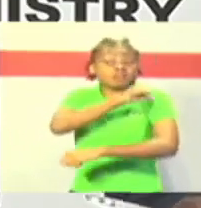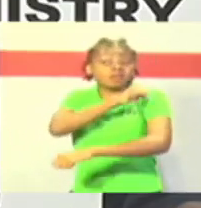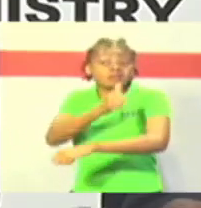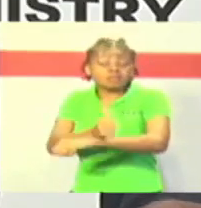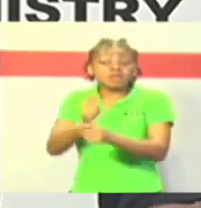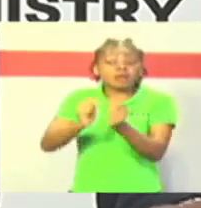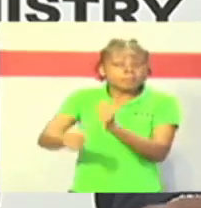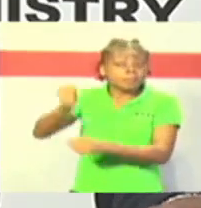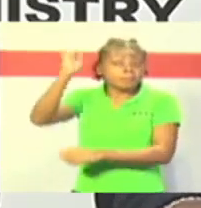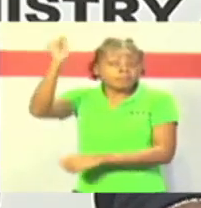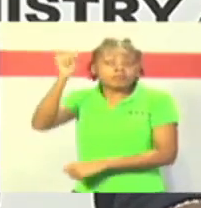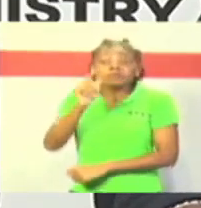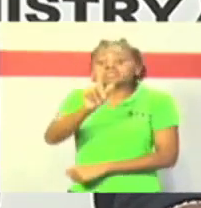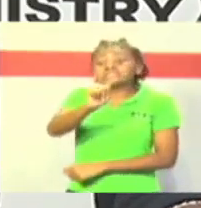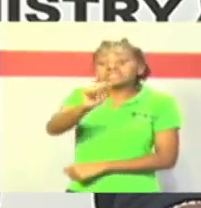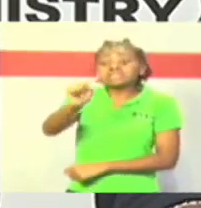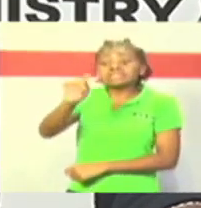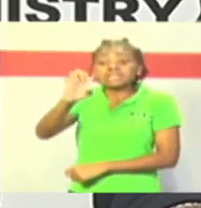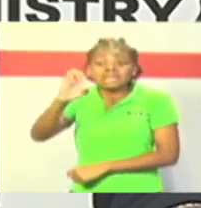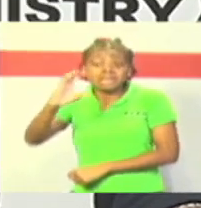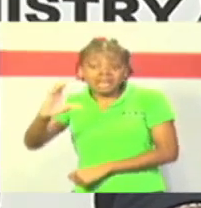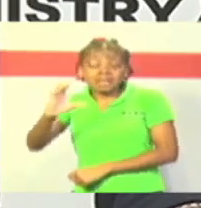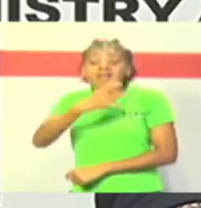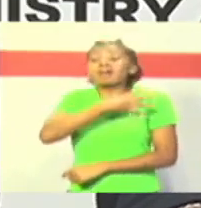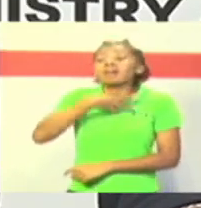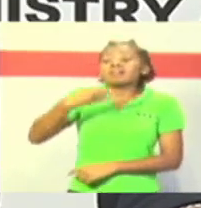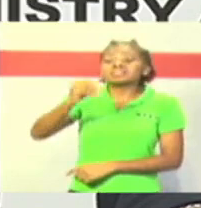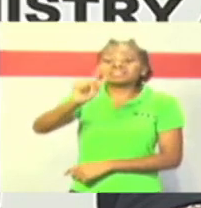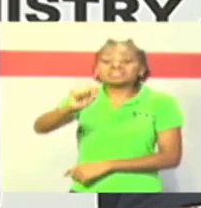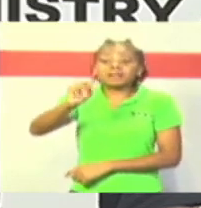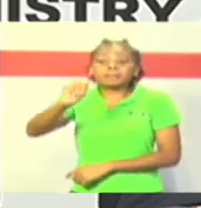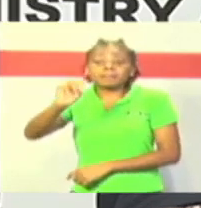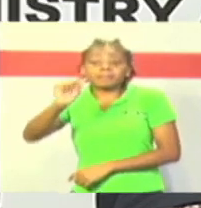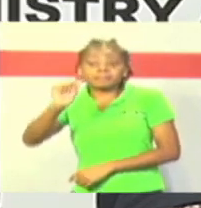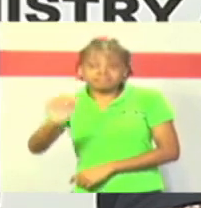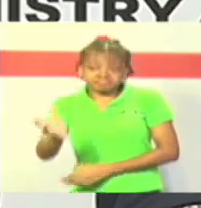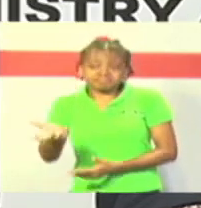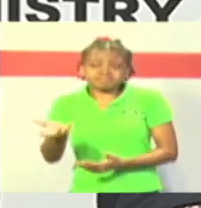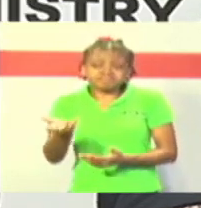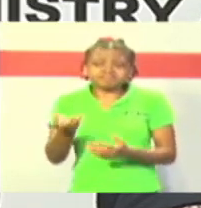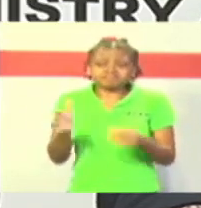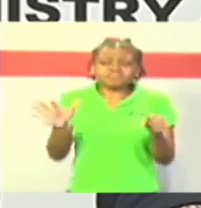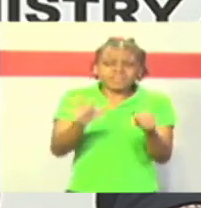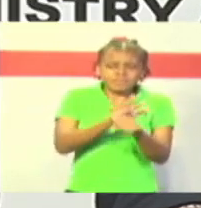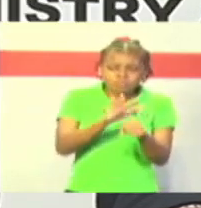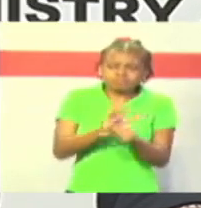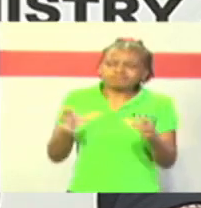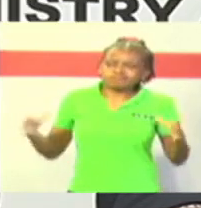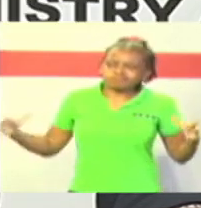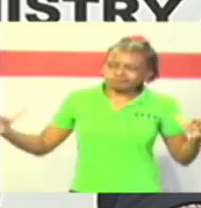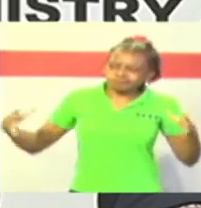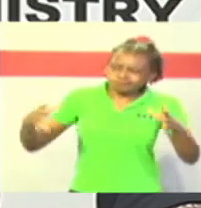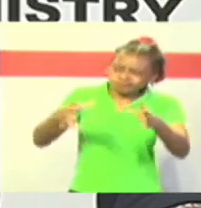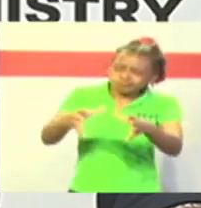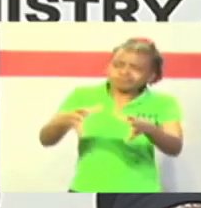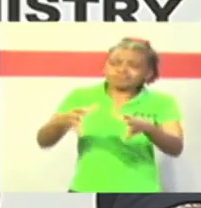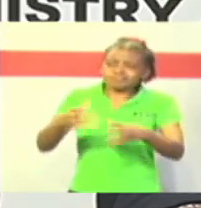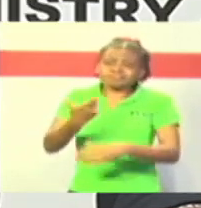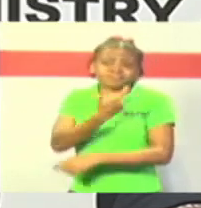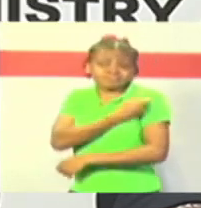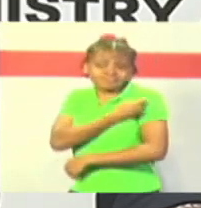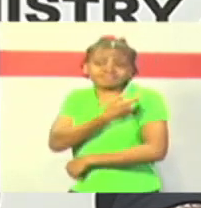the TTMA. The total number of vaccines, inclusive of